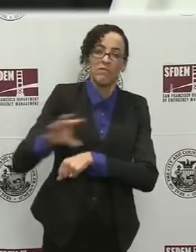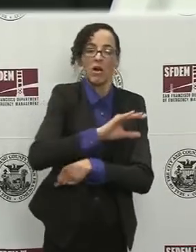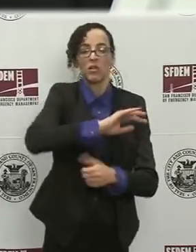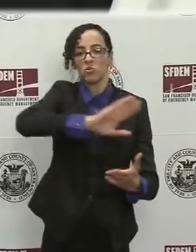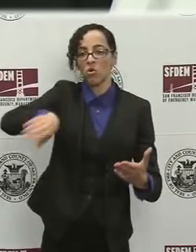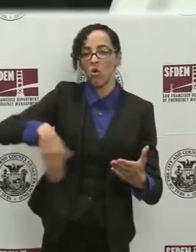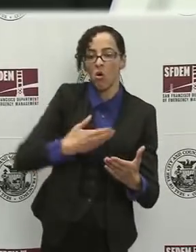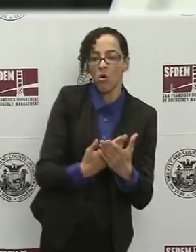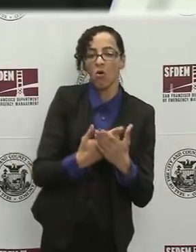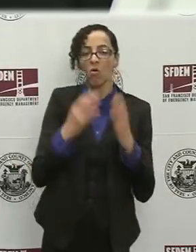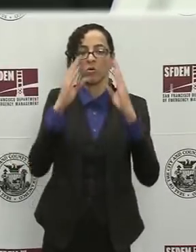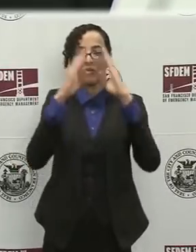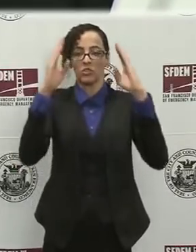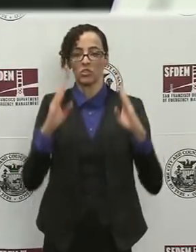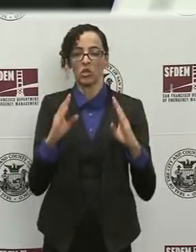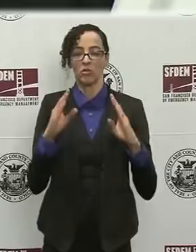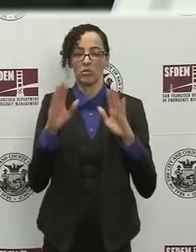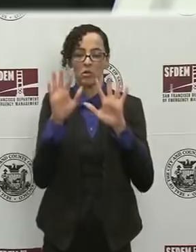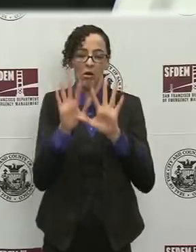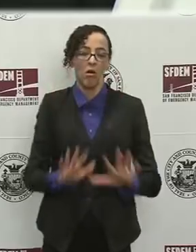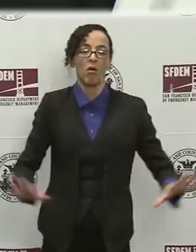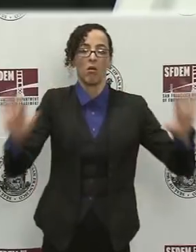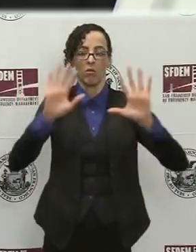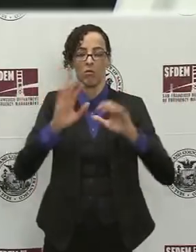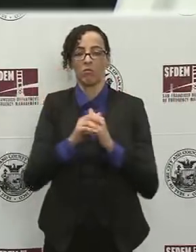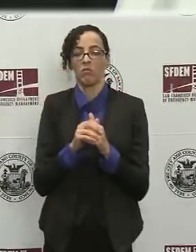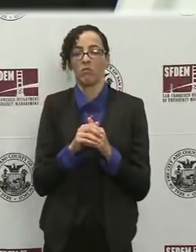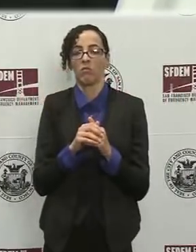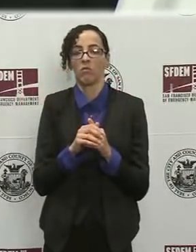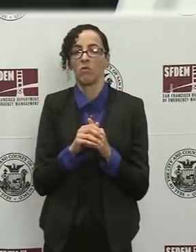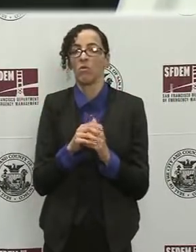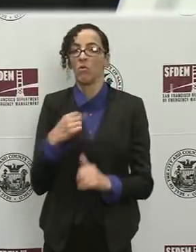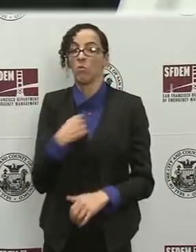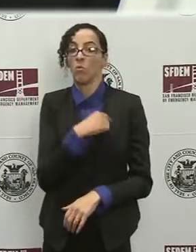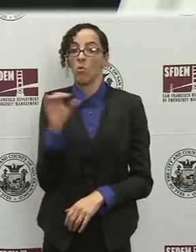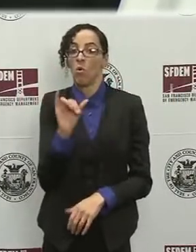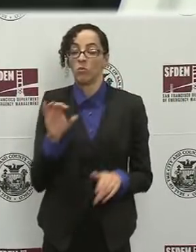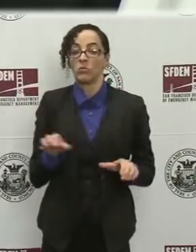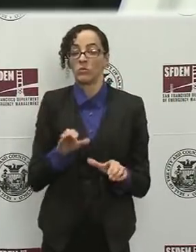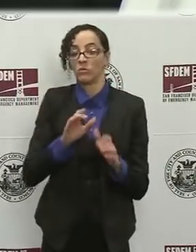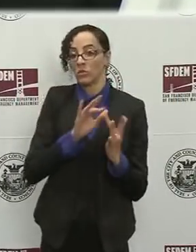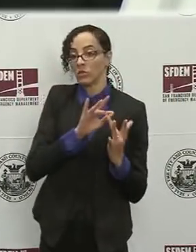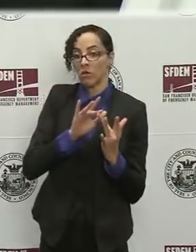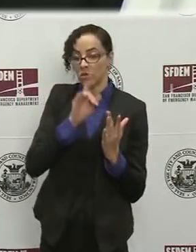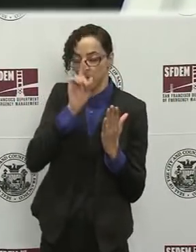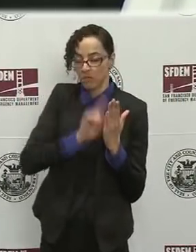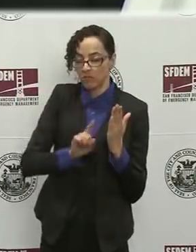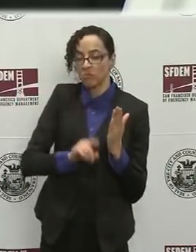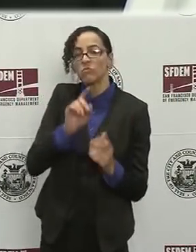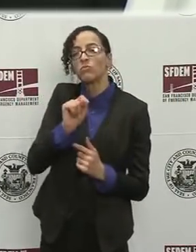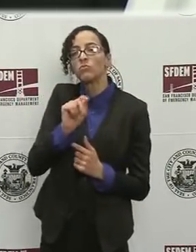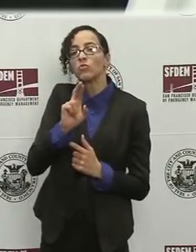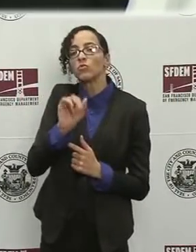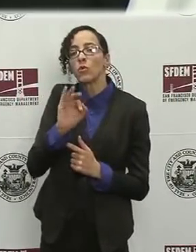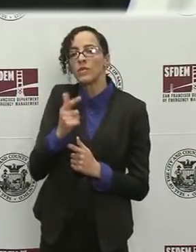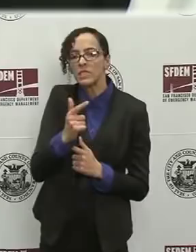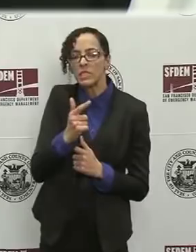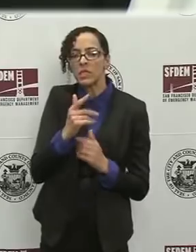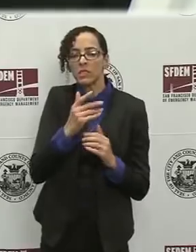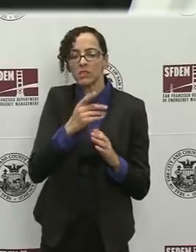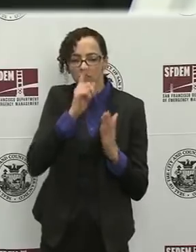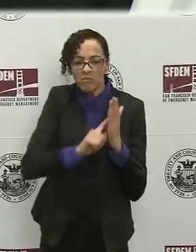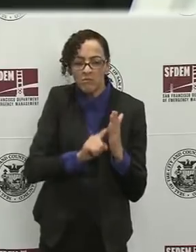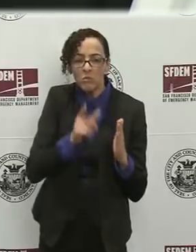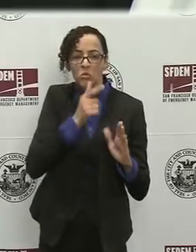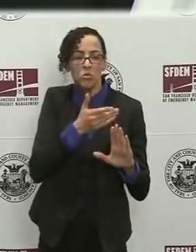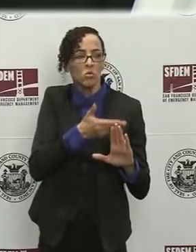Department of Public Health initiated contact tracing for these patients when they came into contact with them. This